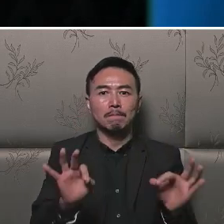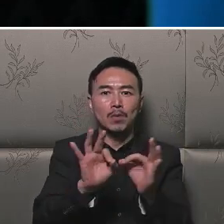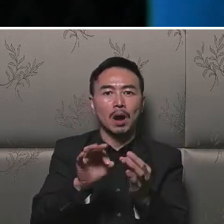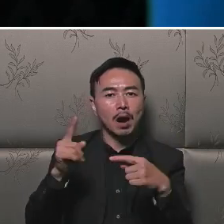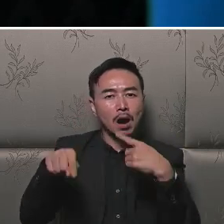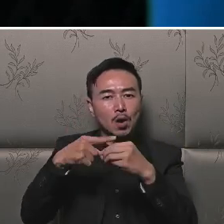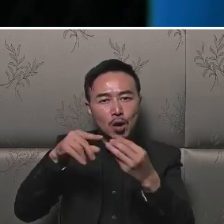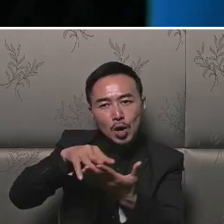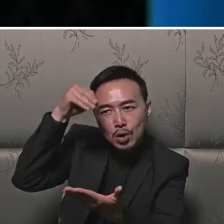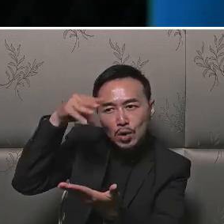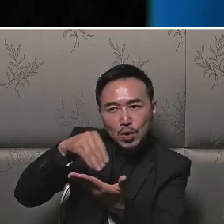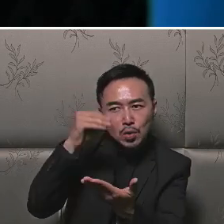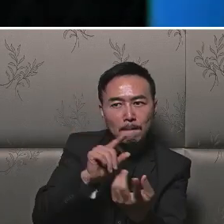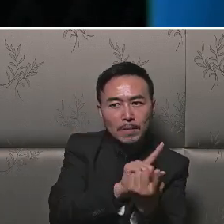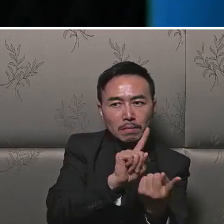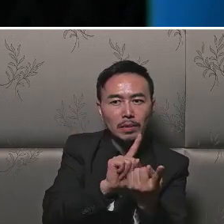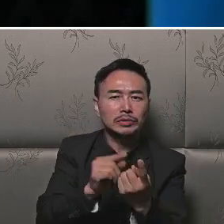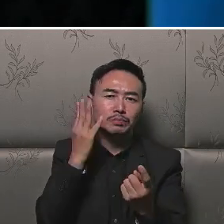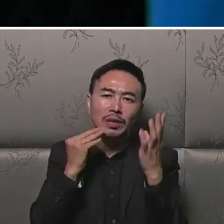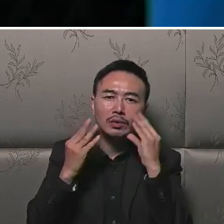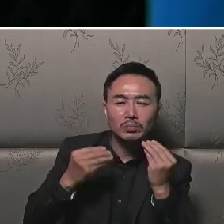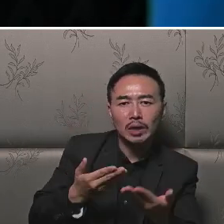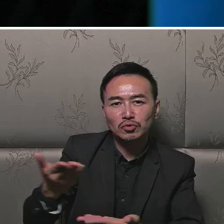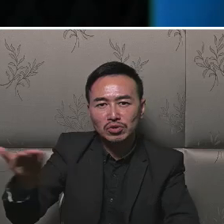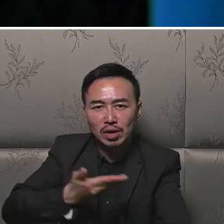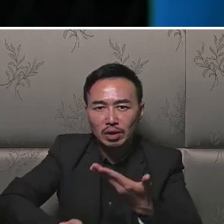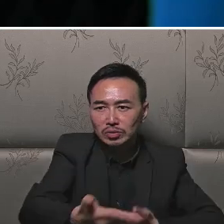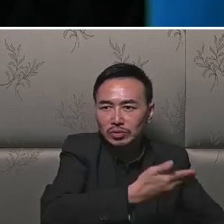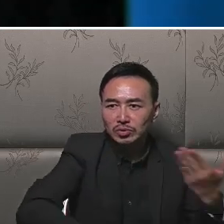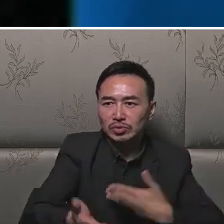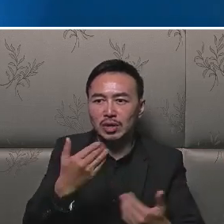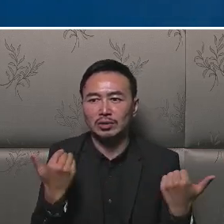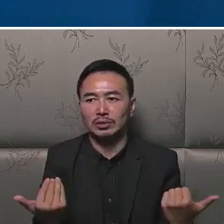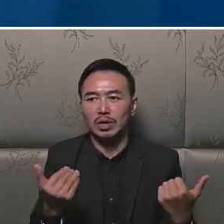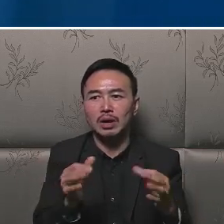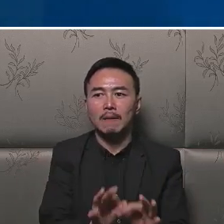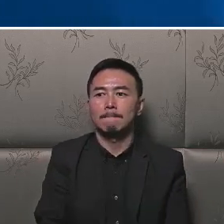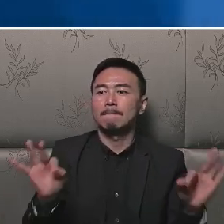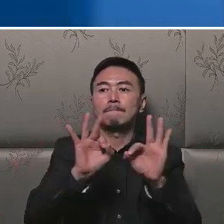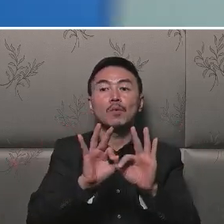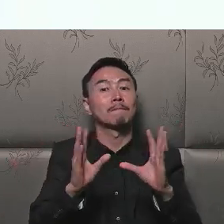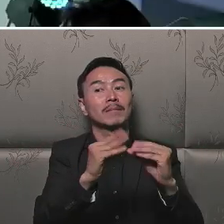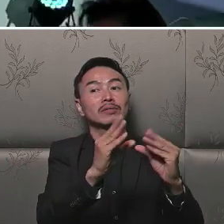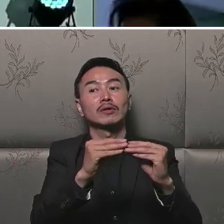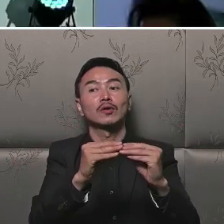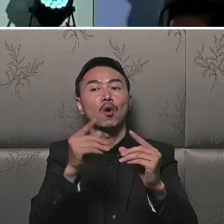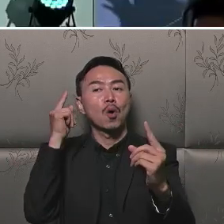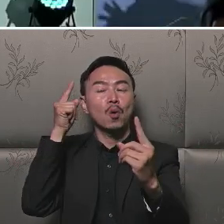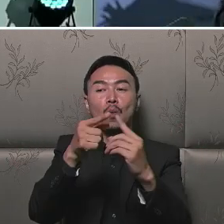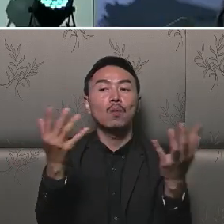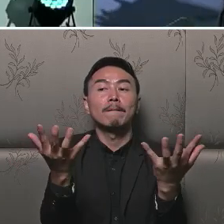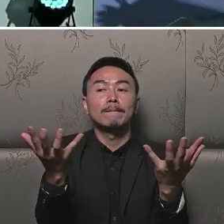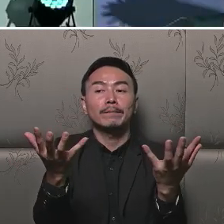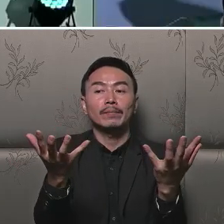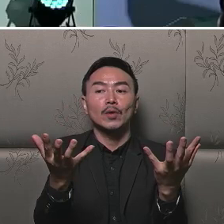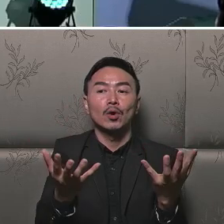one size fits all. No, it's slow, but we are getting there.